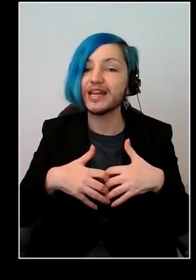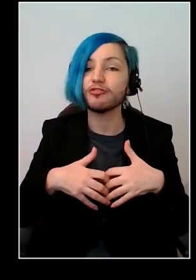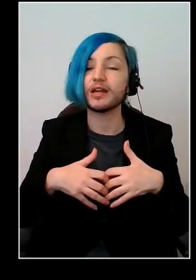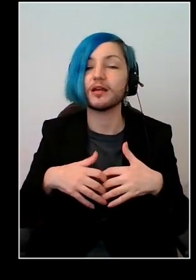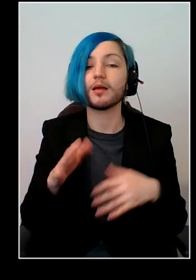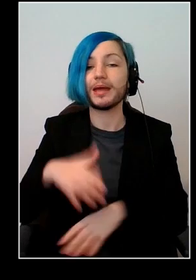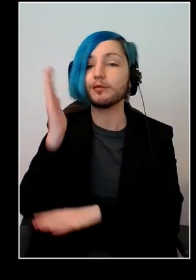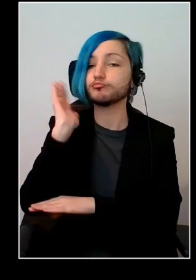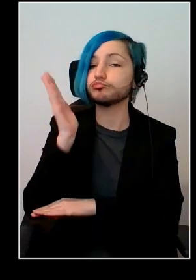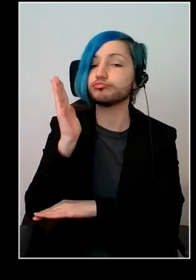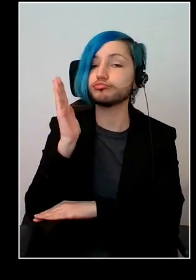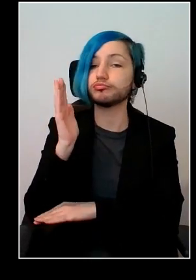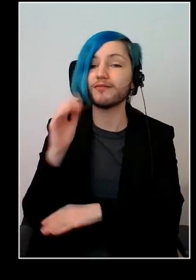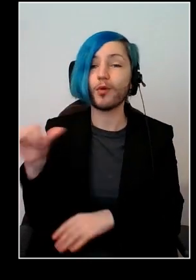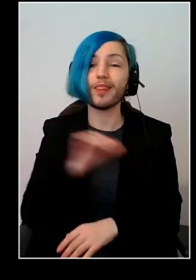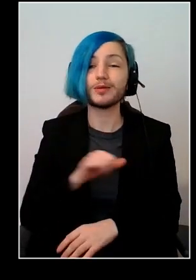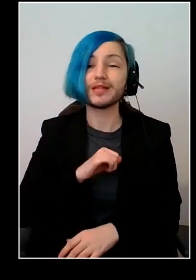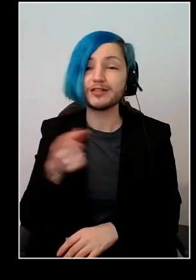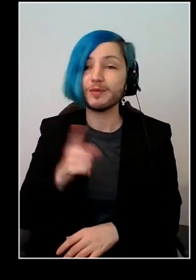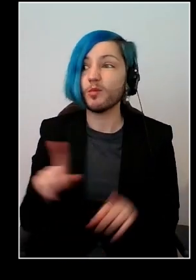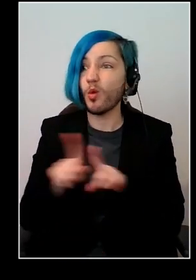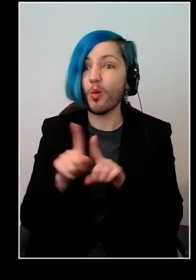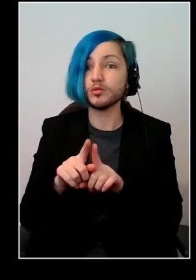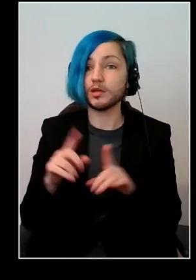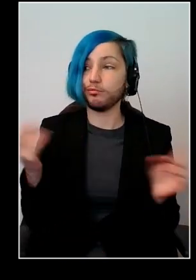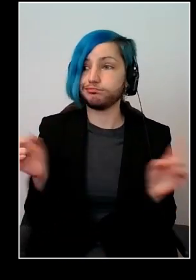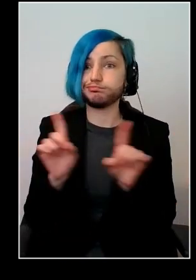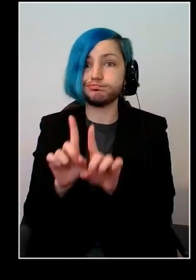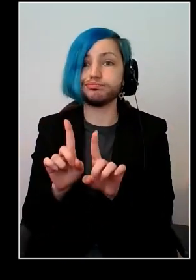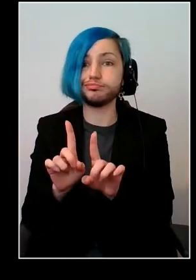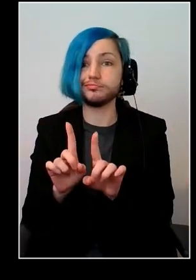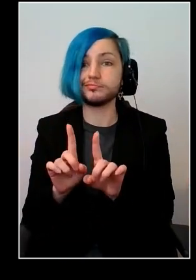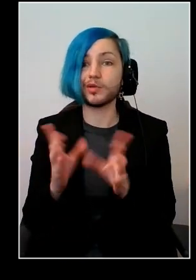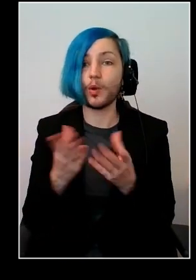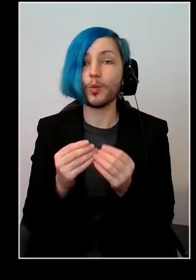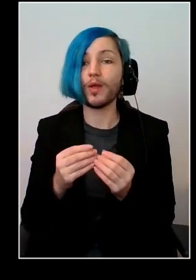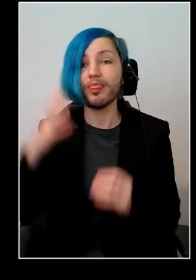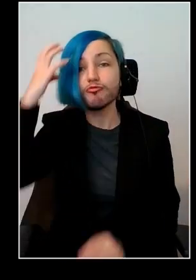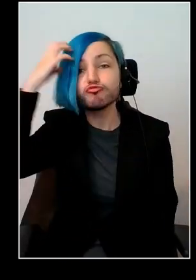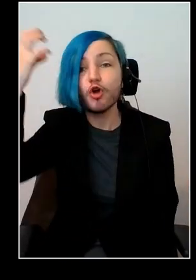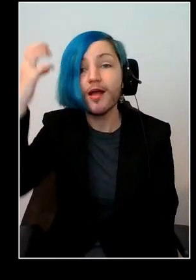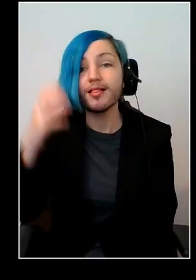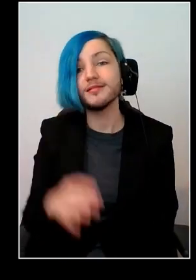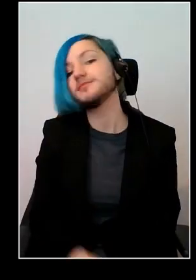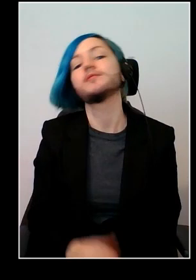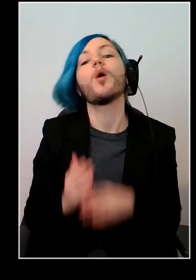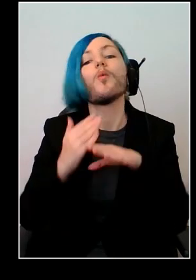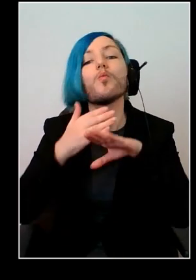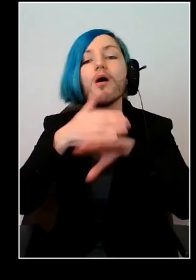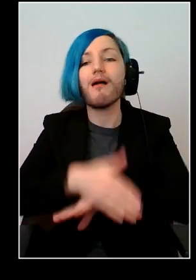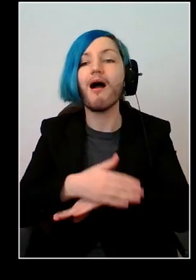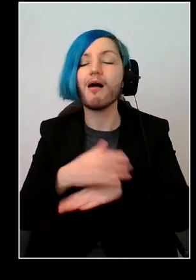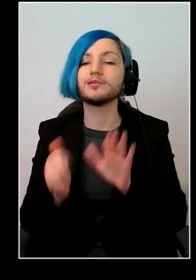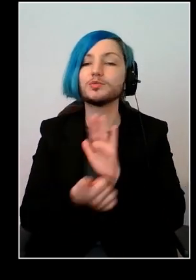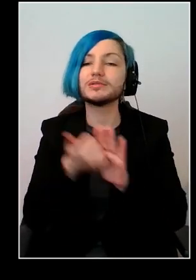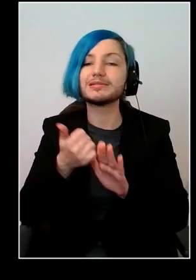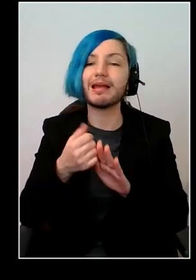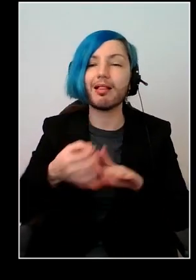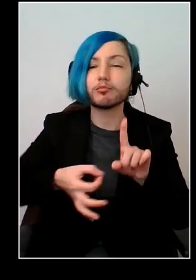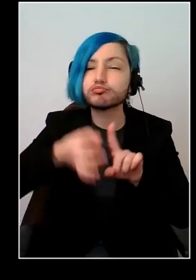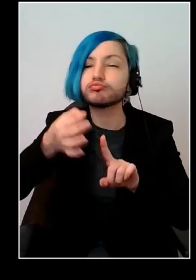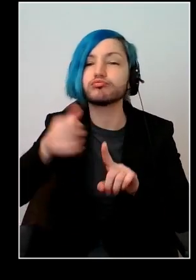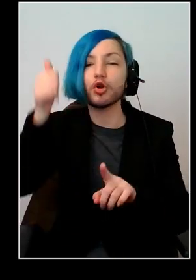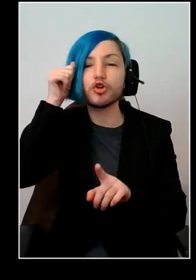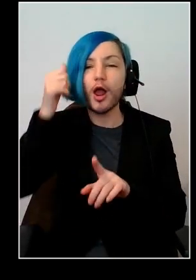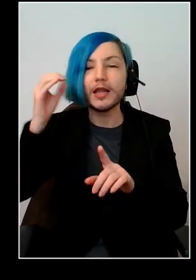even stood shoulder to shoulder with royalty. She works hard to continuously develop her skills and knowledge